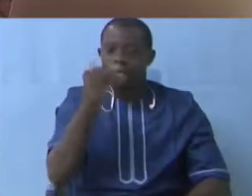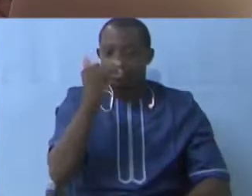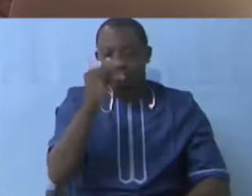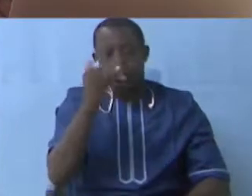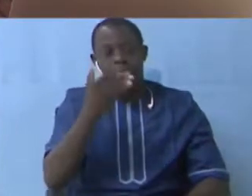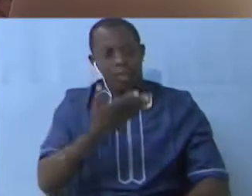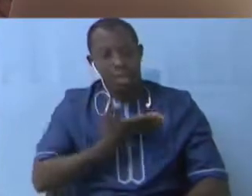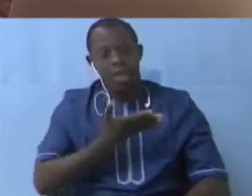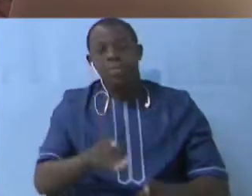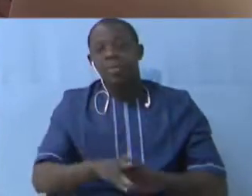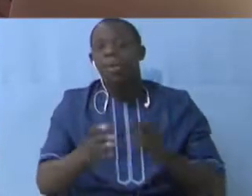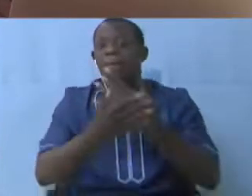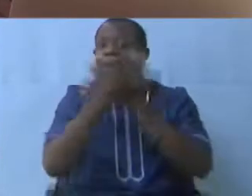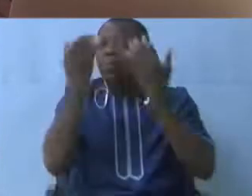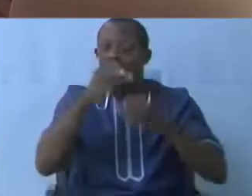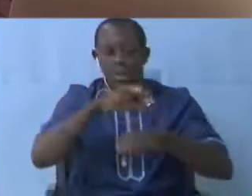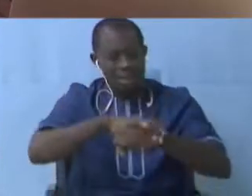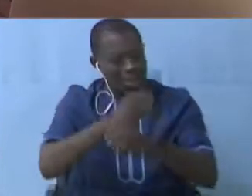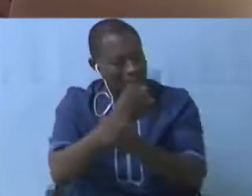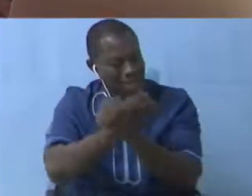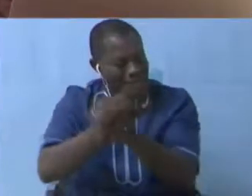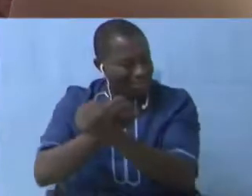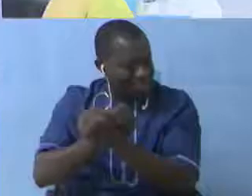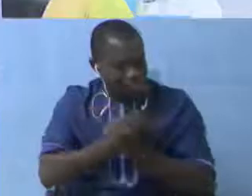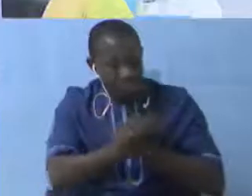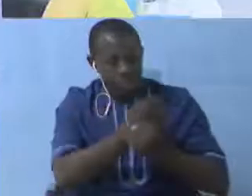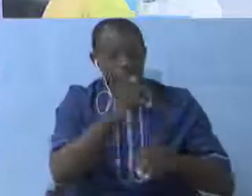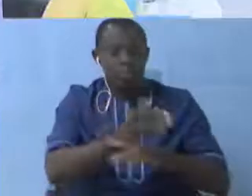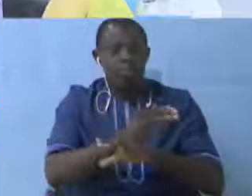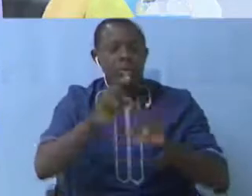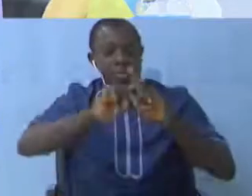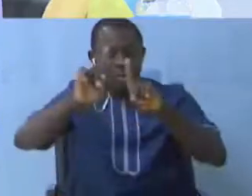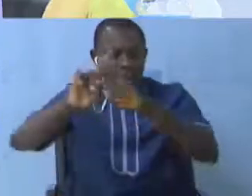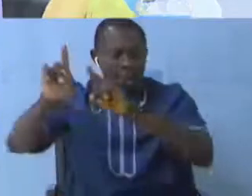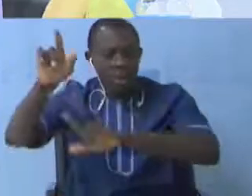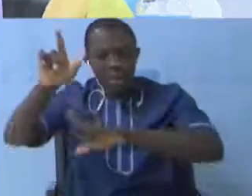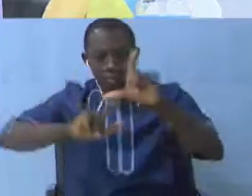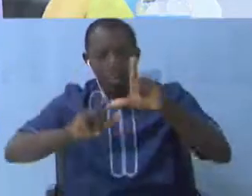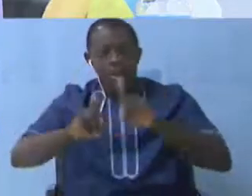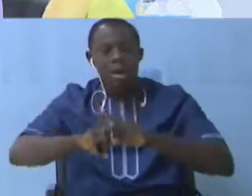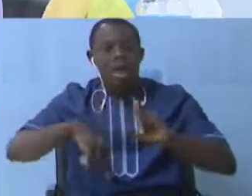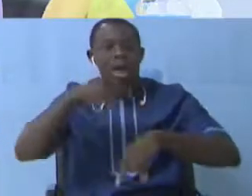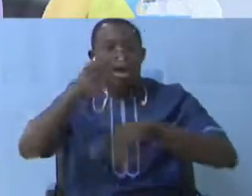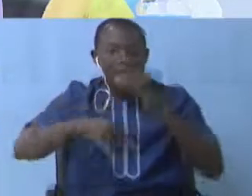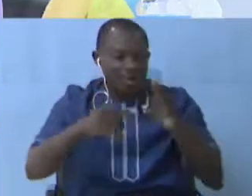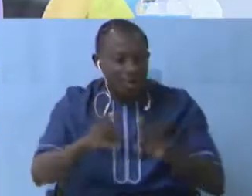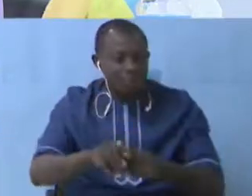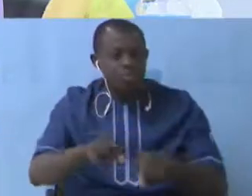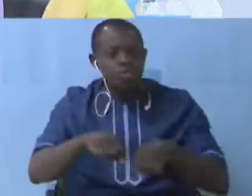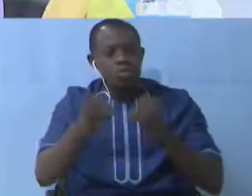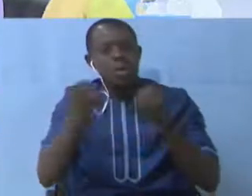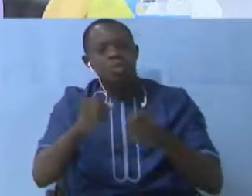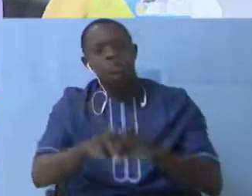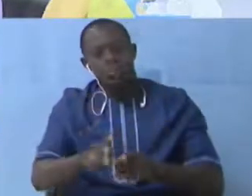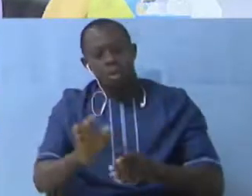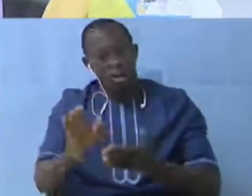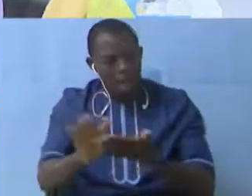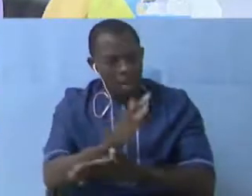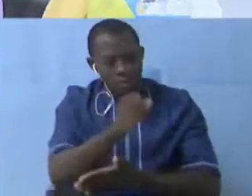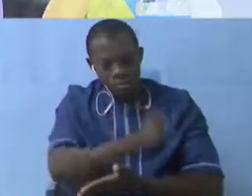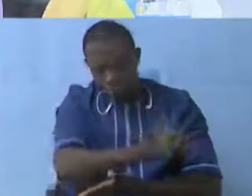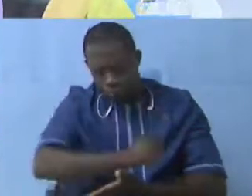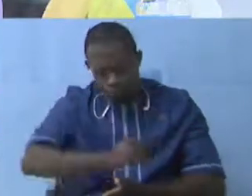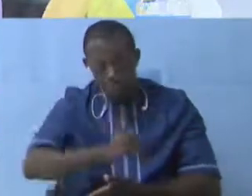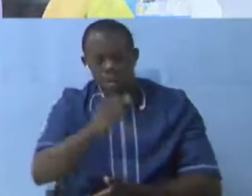they've been quite a lot of arrests at different stages. For example, after the aborted coup in 2006. waaw am